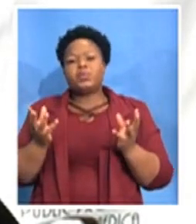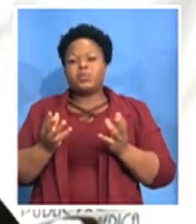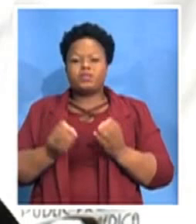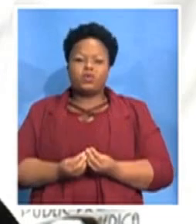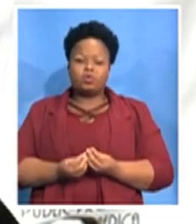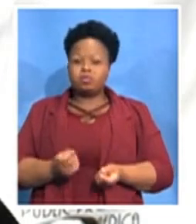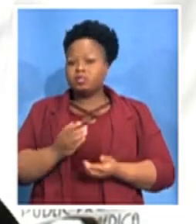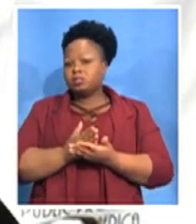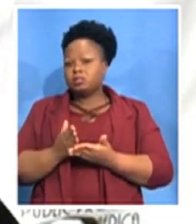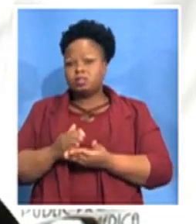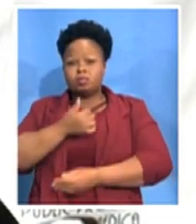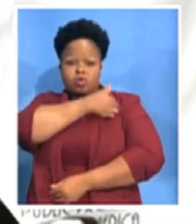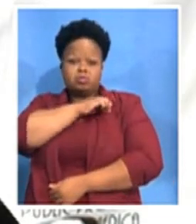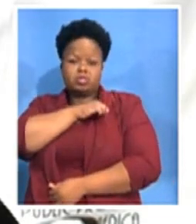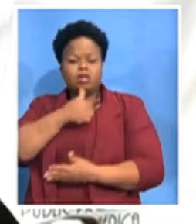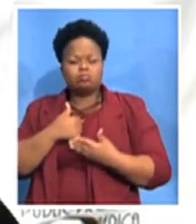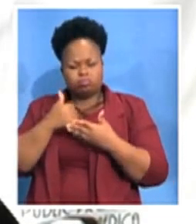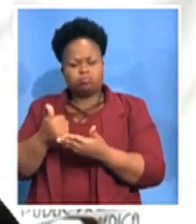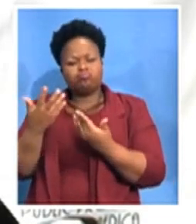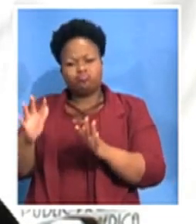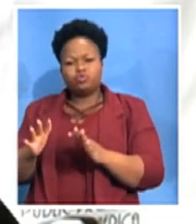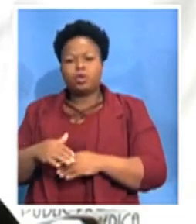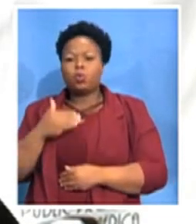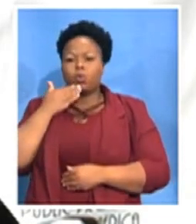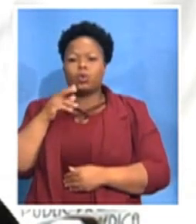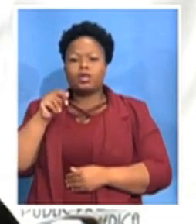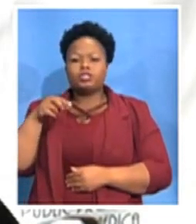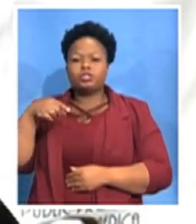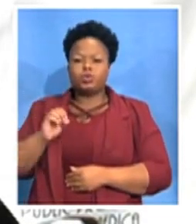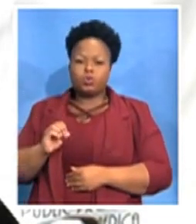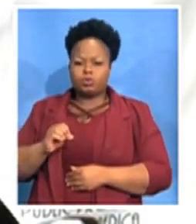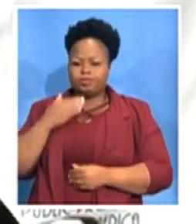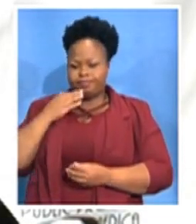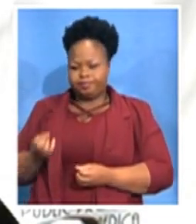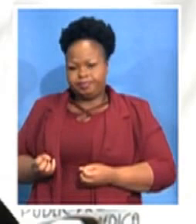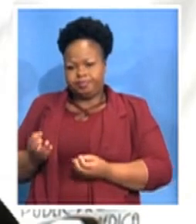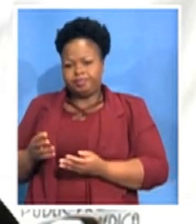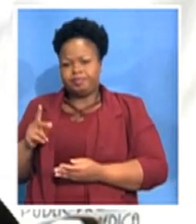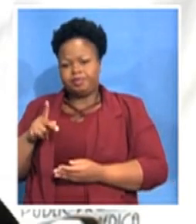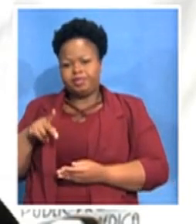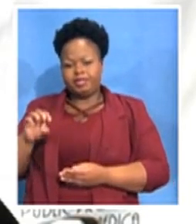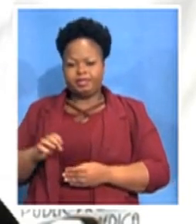assisted by NGOs which provided PPEs.